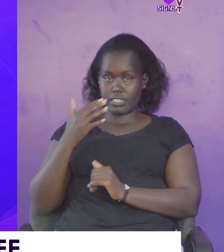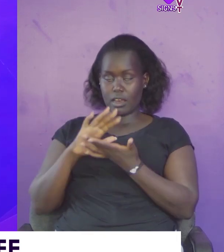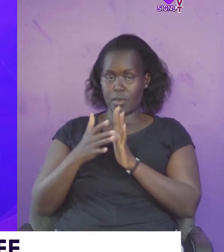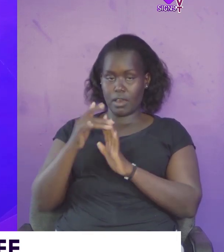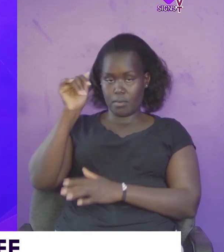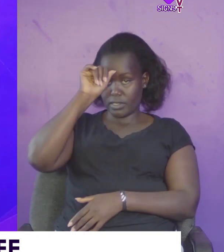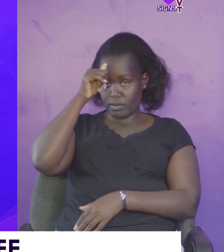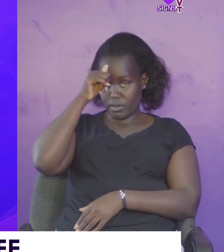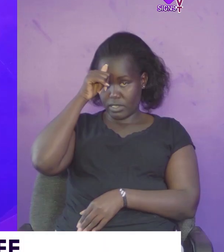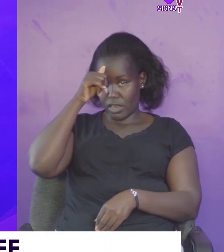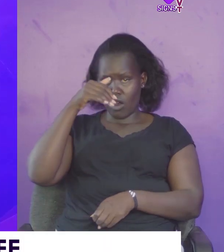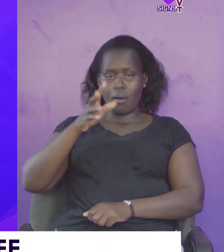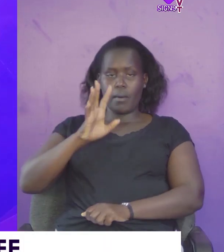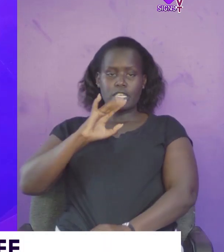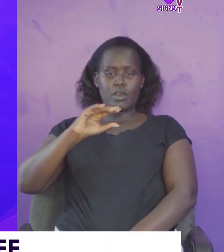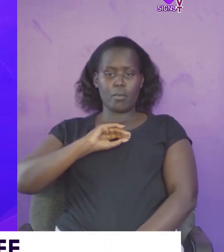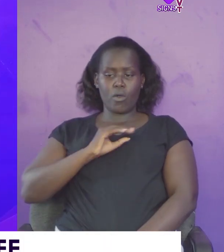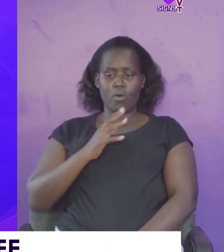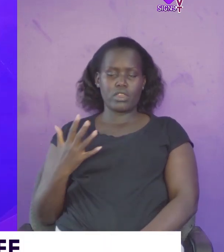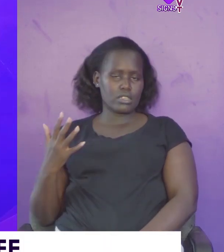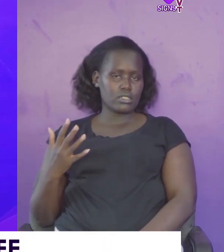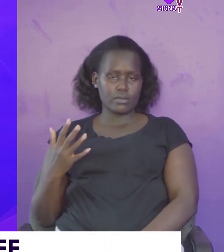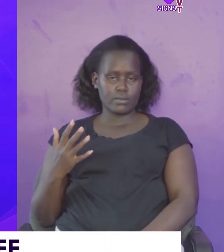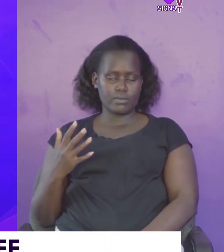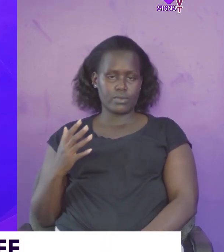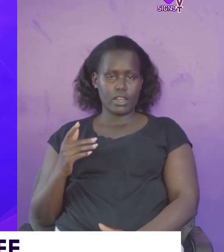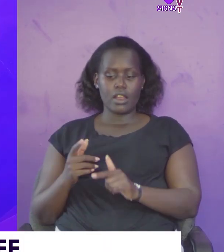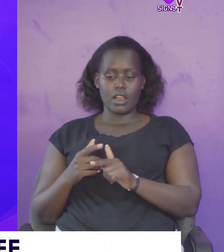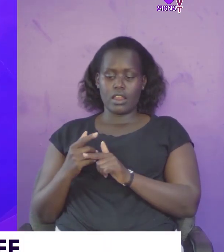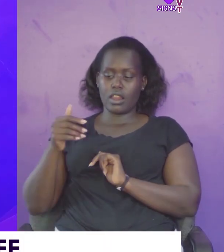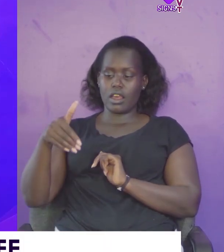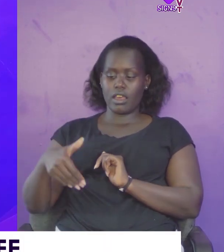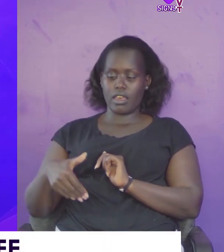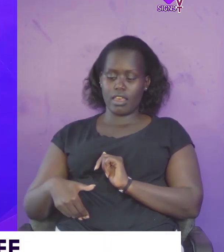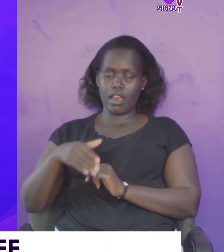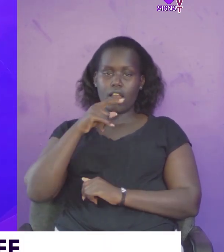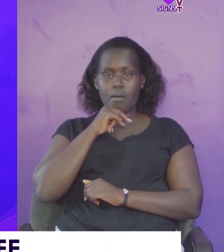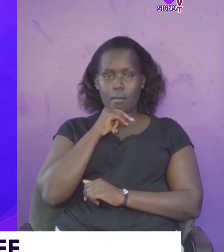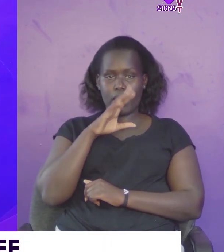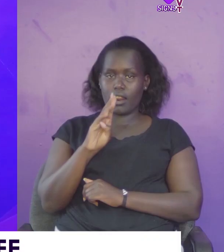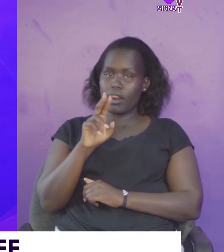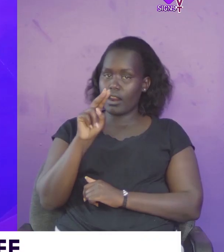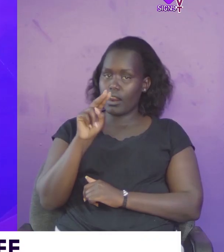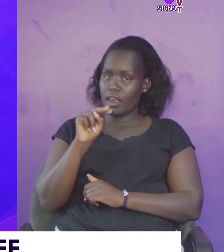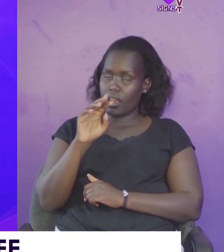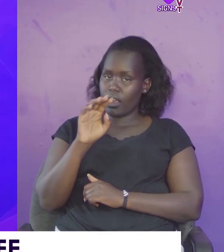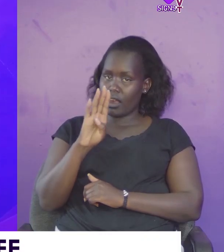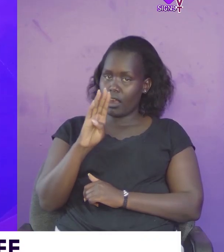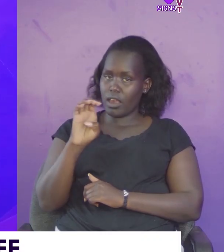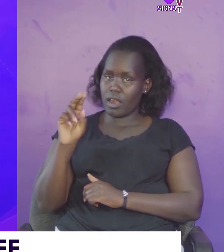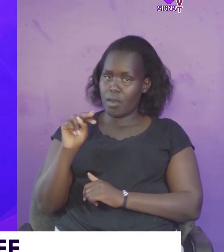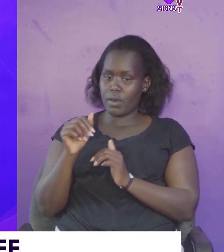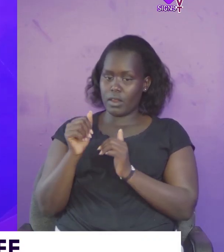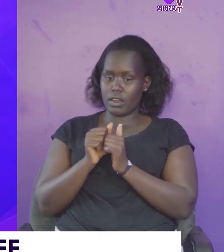Or am I speaking my own stuff? And then young men, Ben 10, falling for older women and